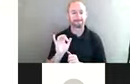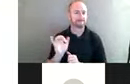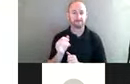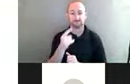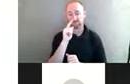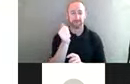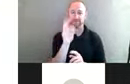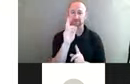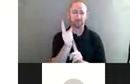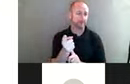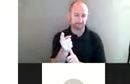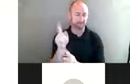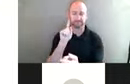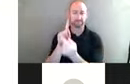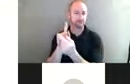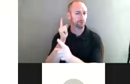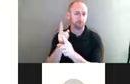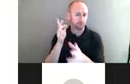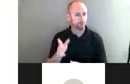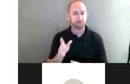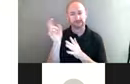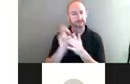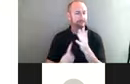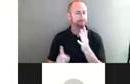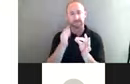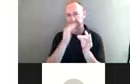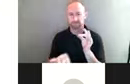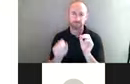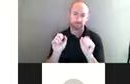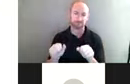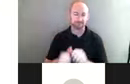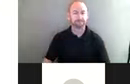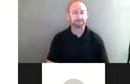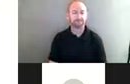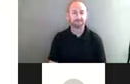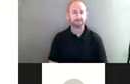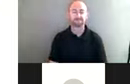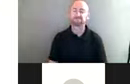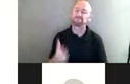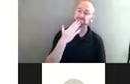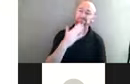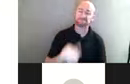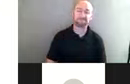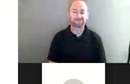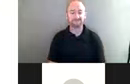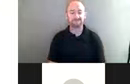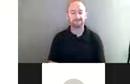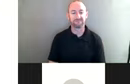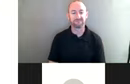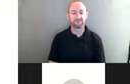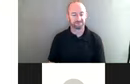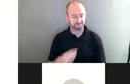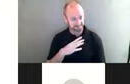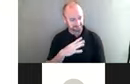takes you minutes to get engaged with. It's all designed to be as simple as possible. Okay, thank you. You're